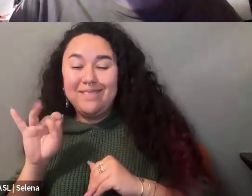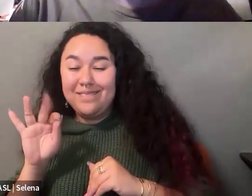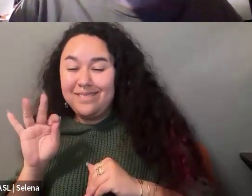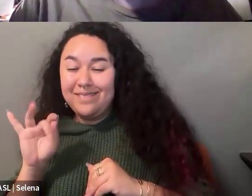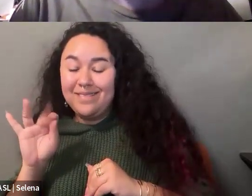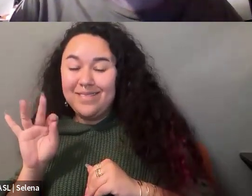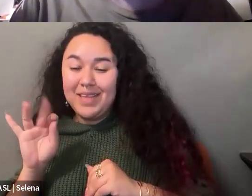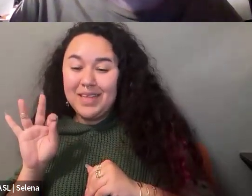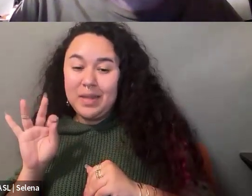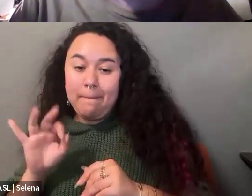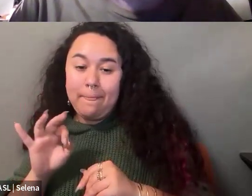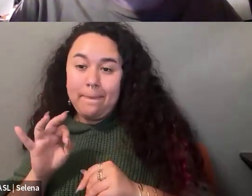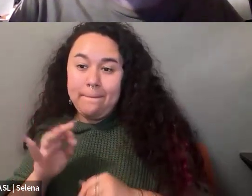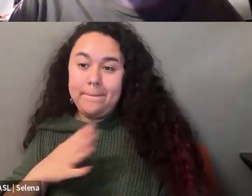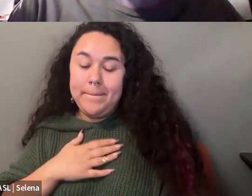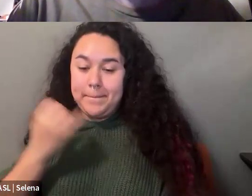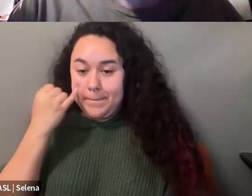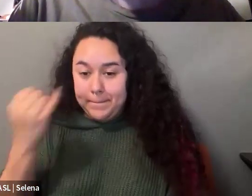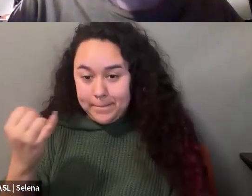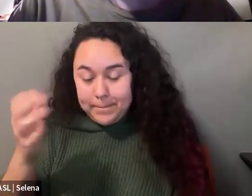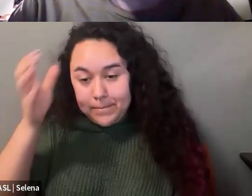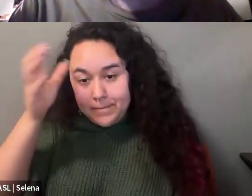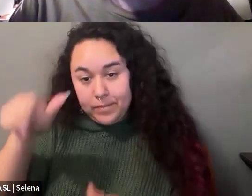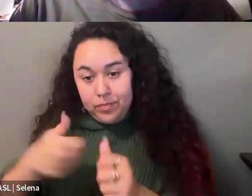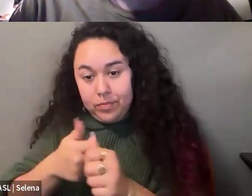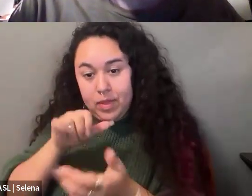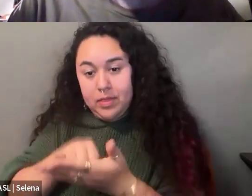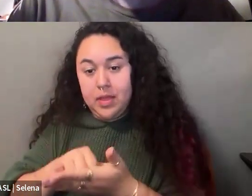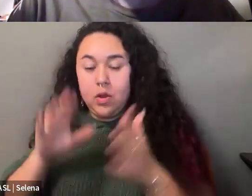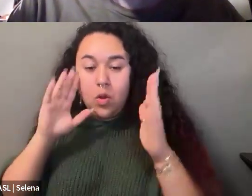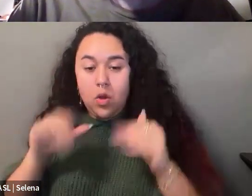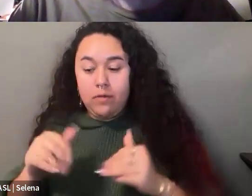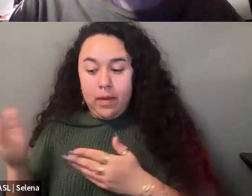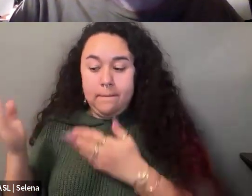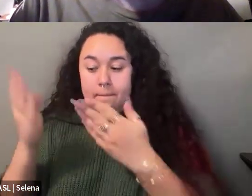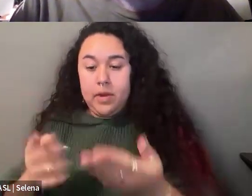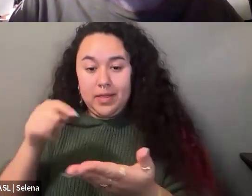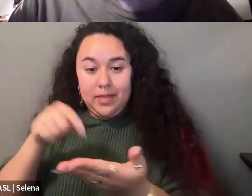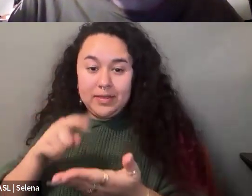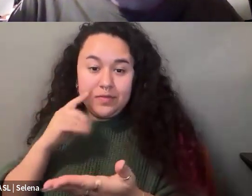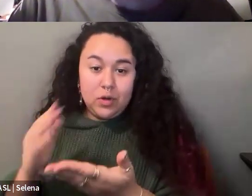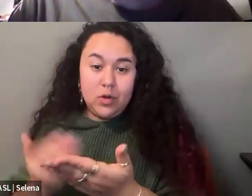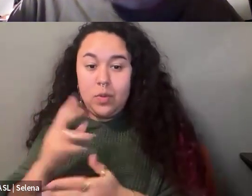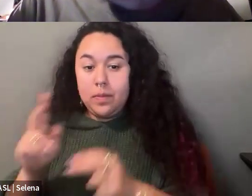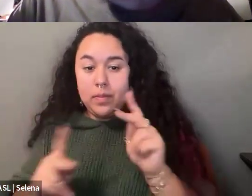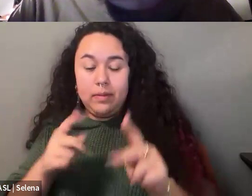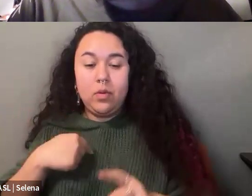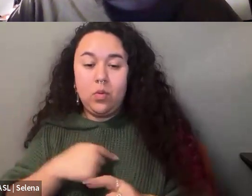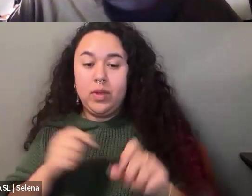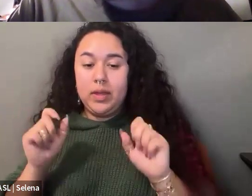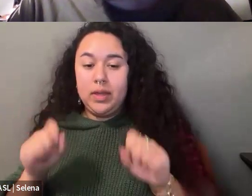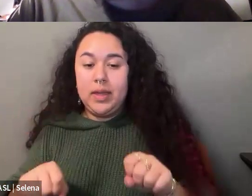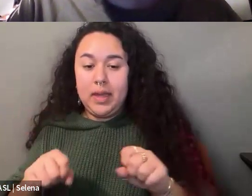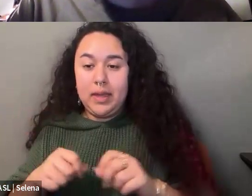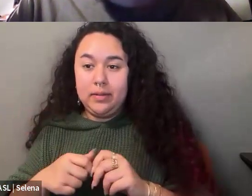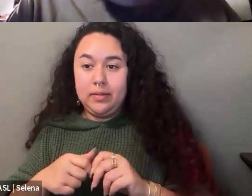um my idea is like, hopefully, by bringing this to new people, we can